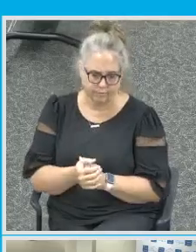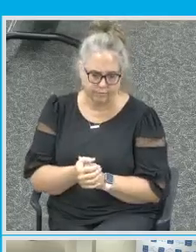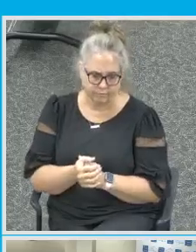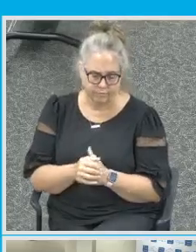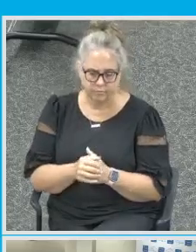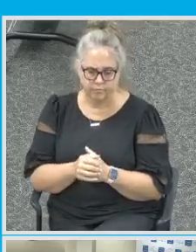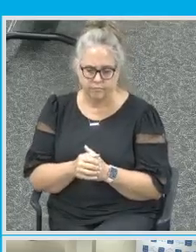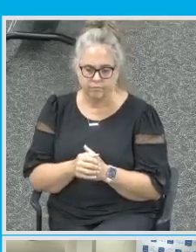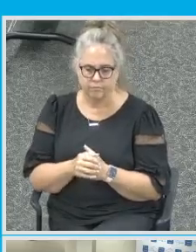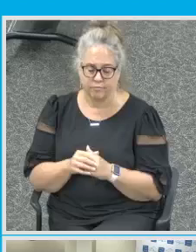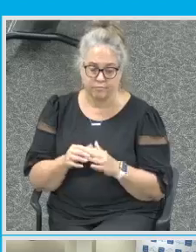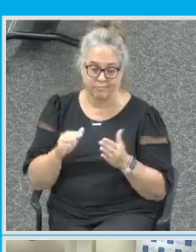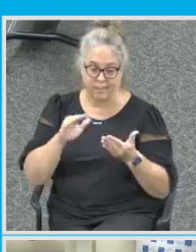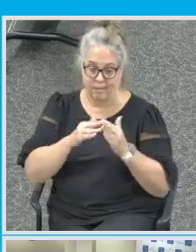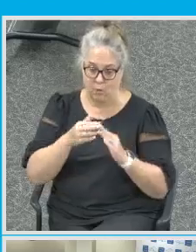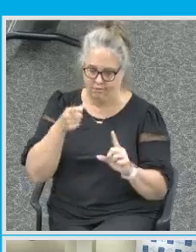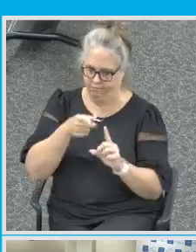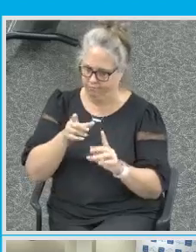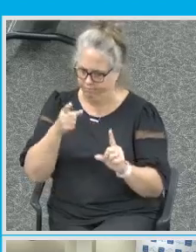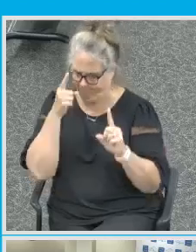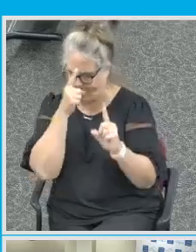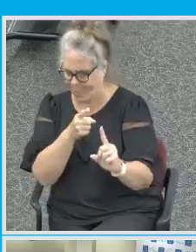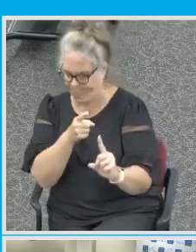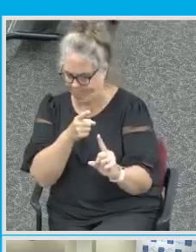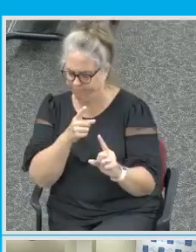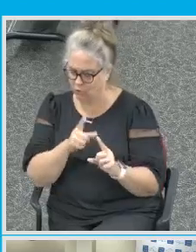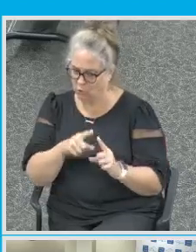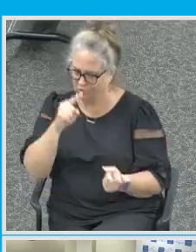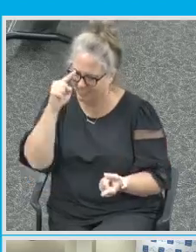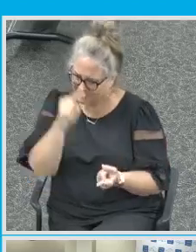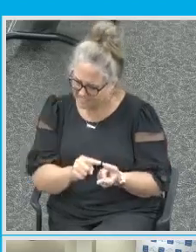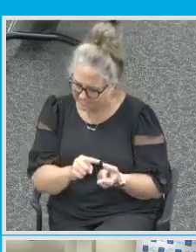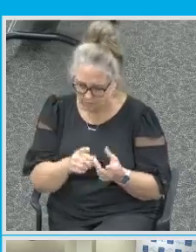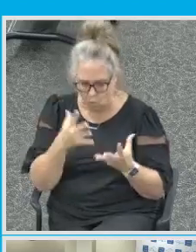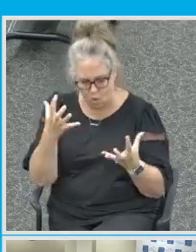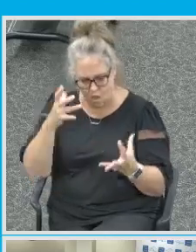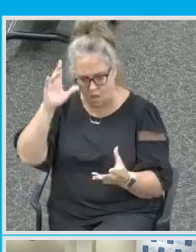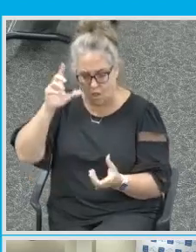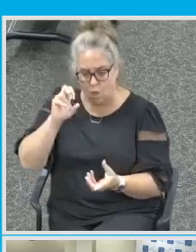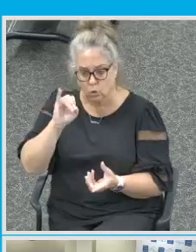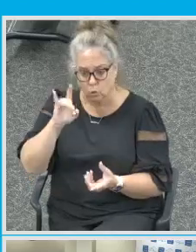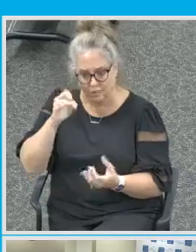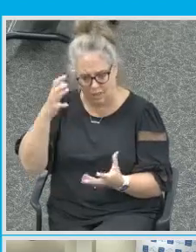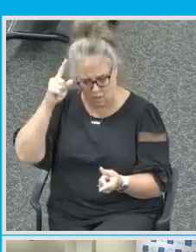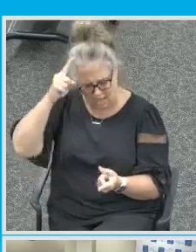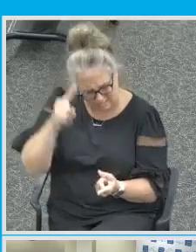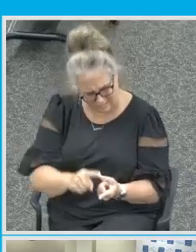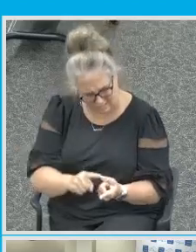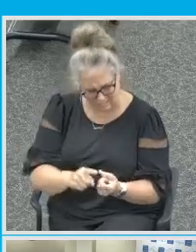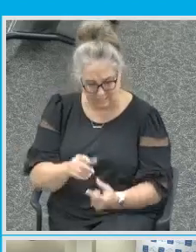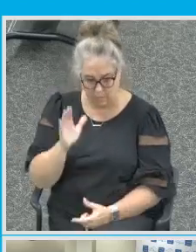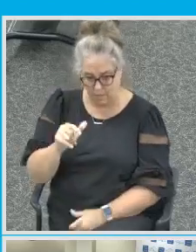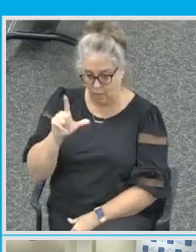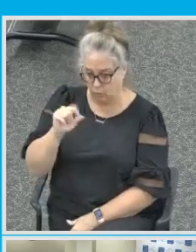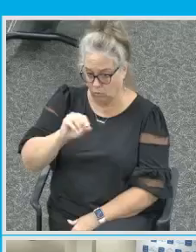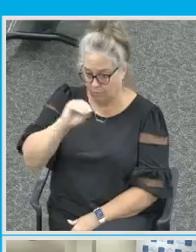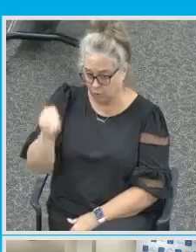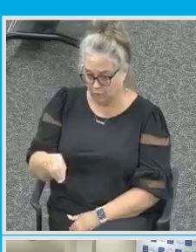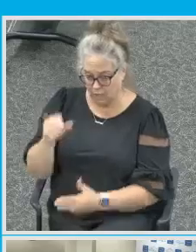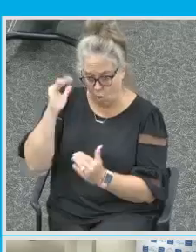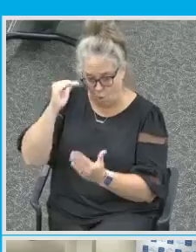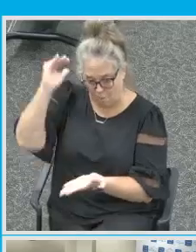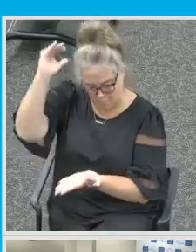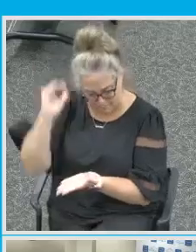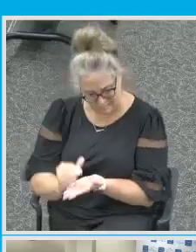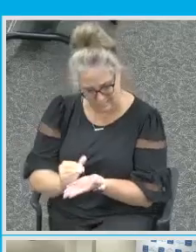with a collective goal to reduce suicide deaths in El Paso County by 20% by the year 2024 among all age